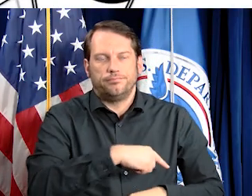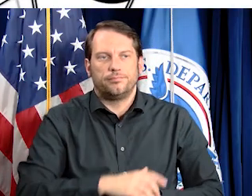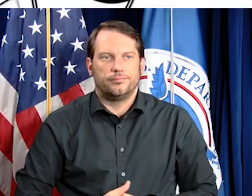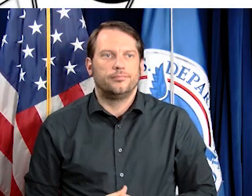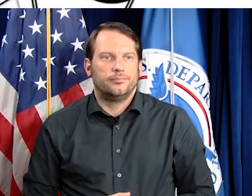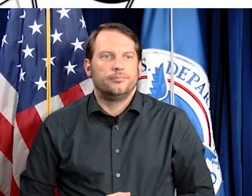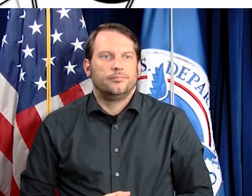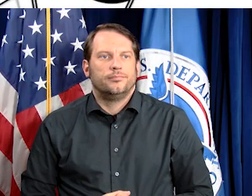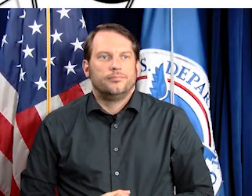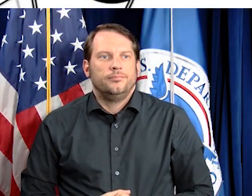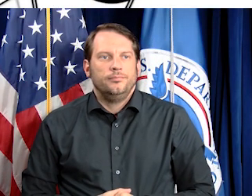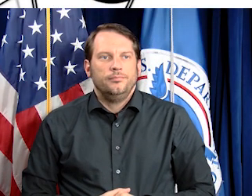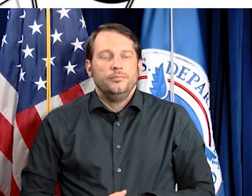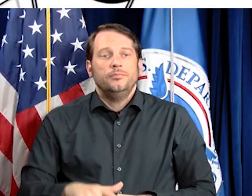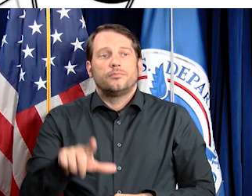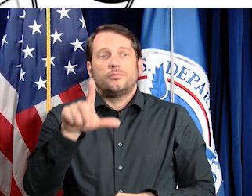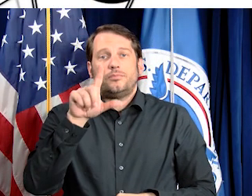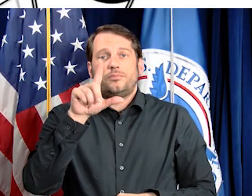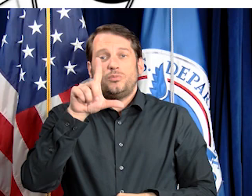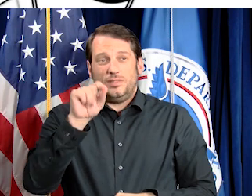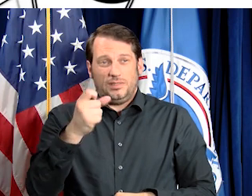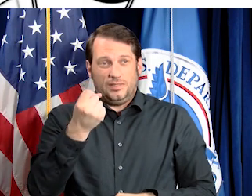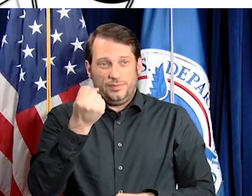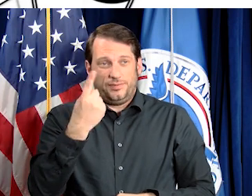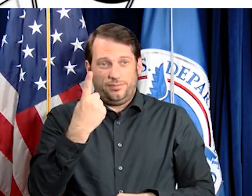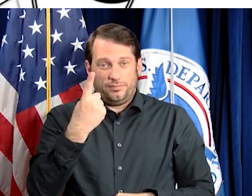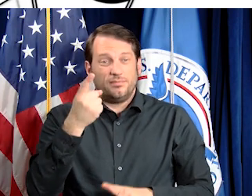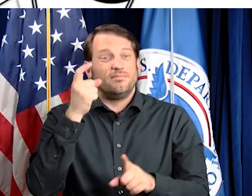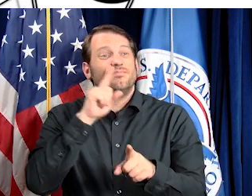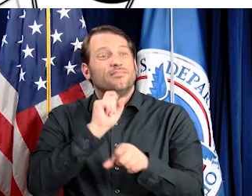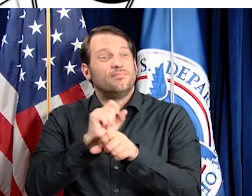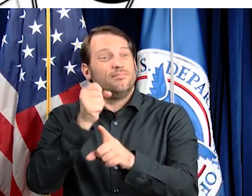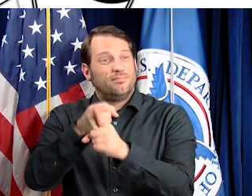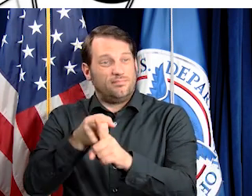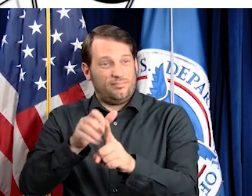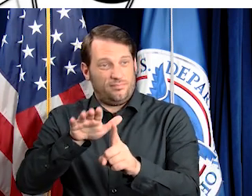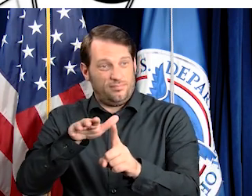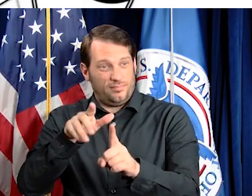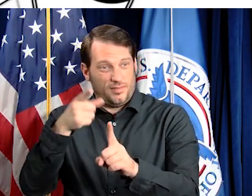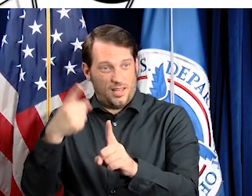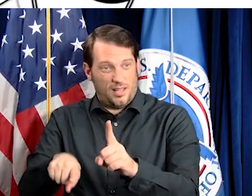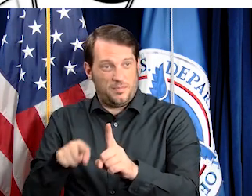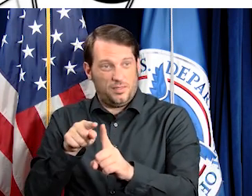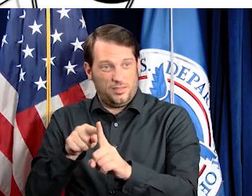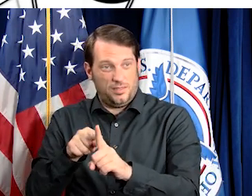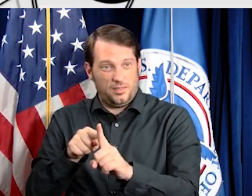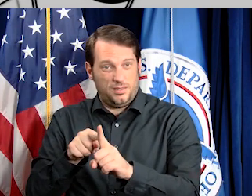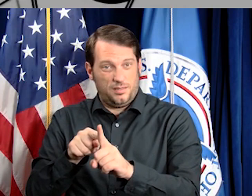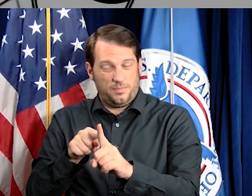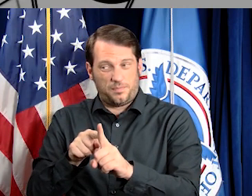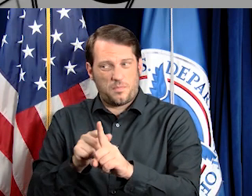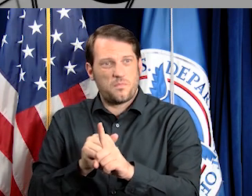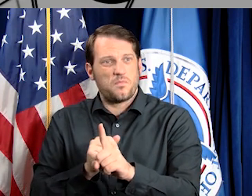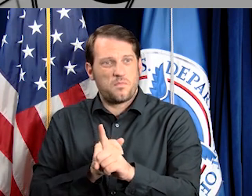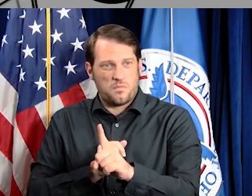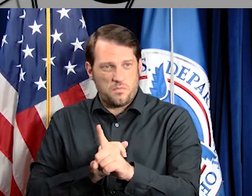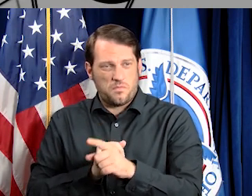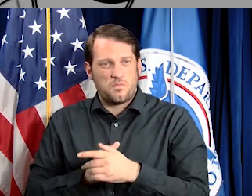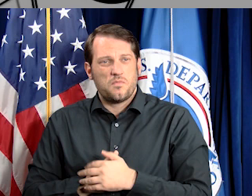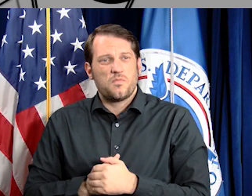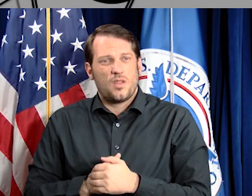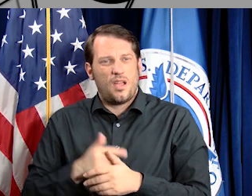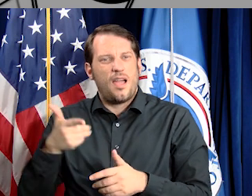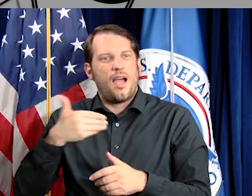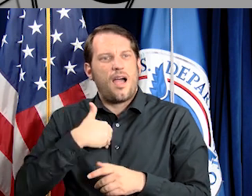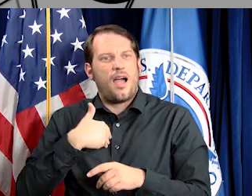So May 2011 came around, and I finally was able to finish my dissertation. It was an interdisciplinary dissertation called Grassroots